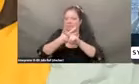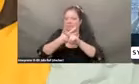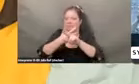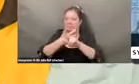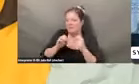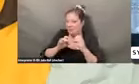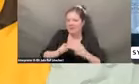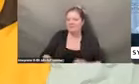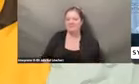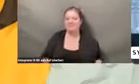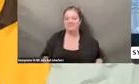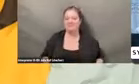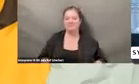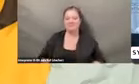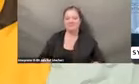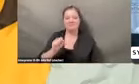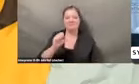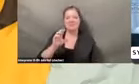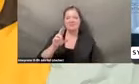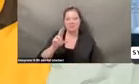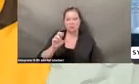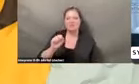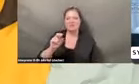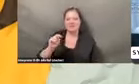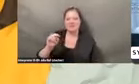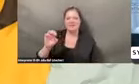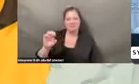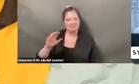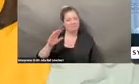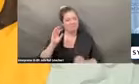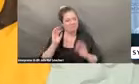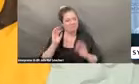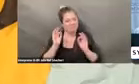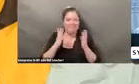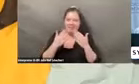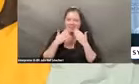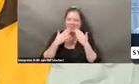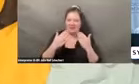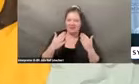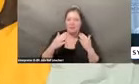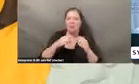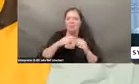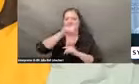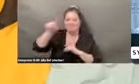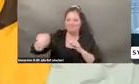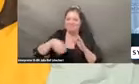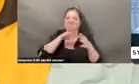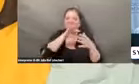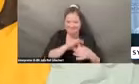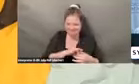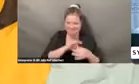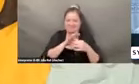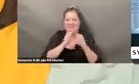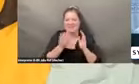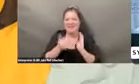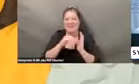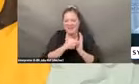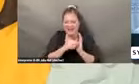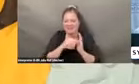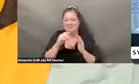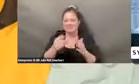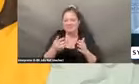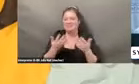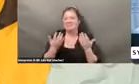Yes, very good. So thank you for circling back on that. It kind of also describes the deliverables in a good way.